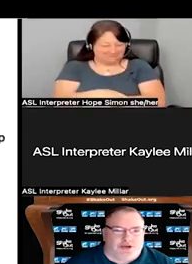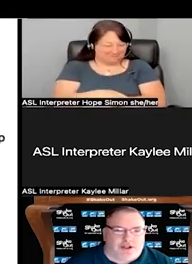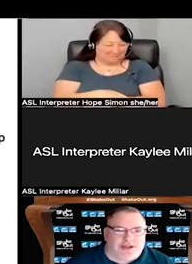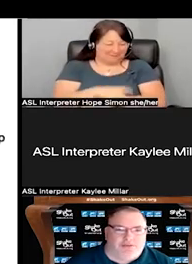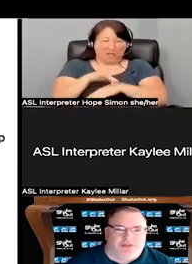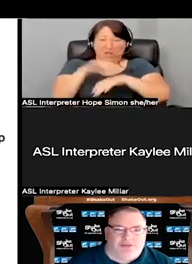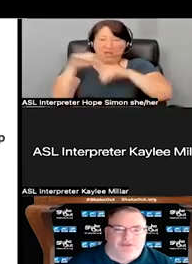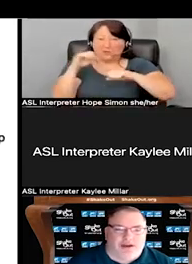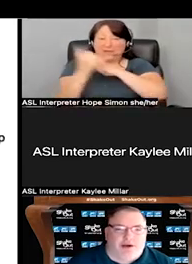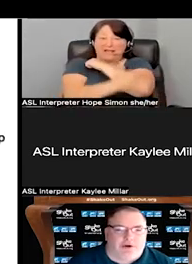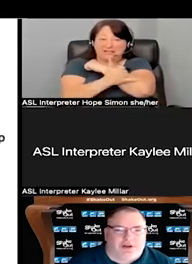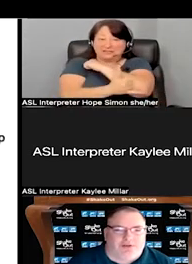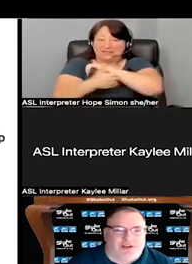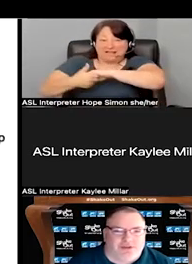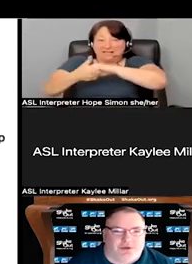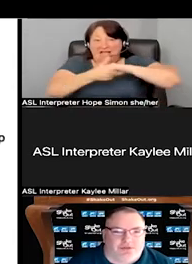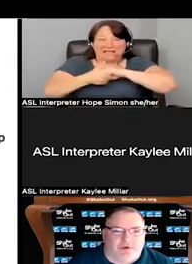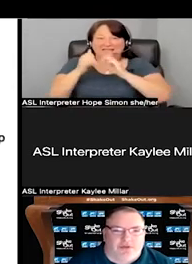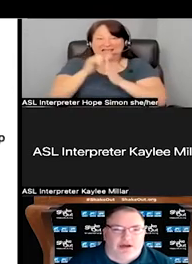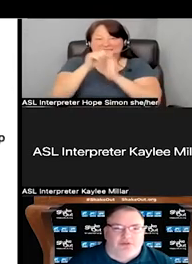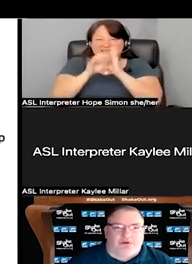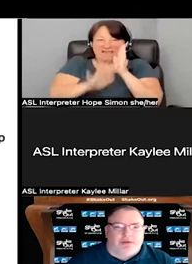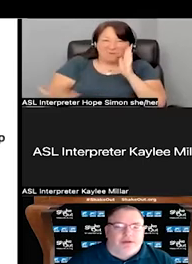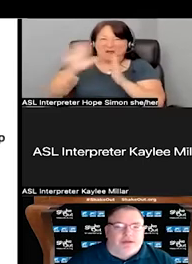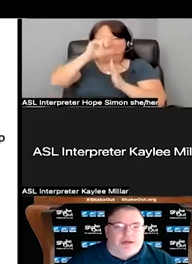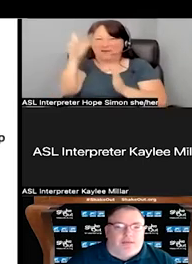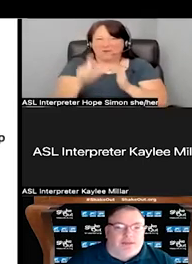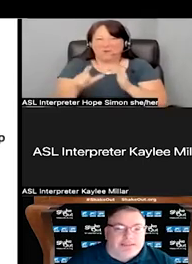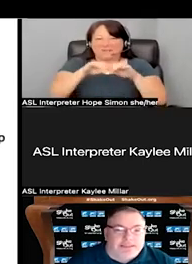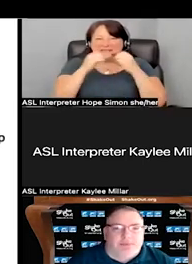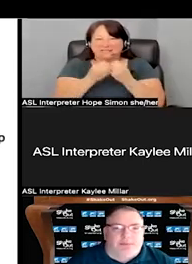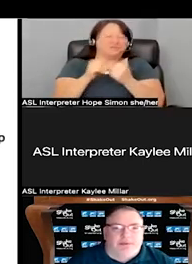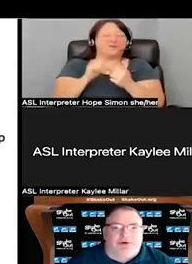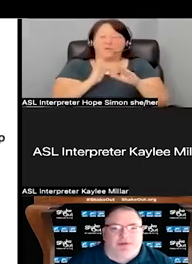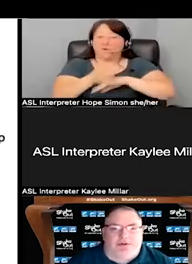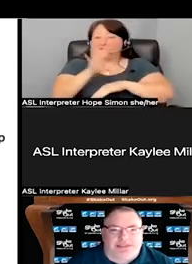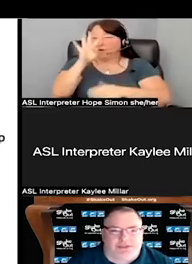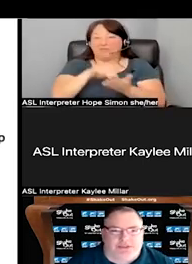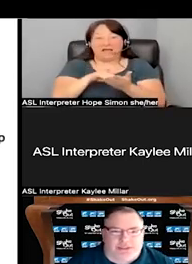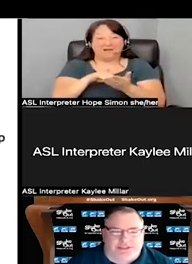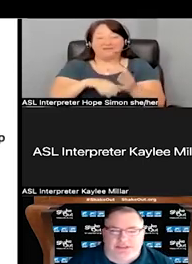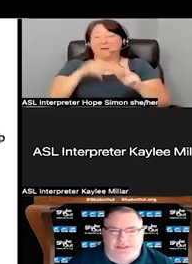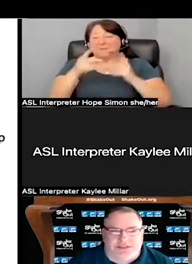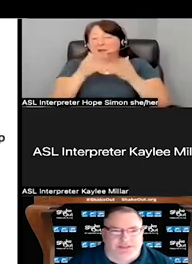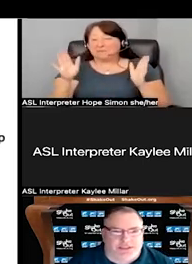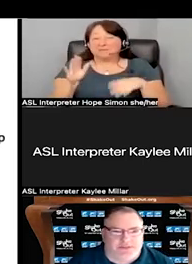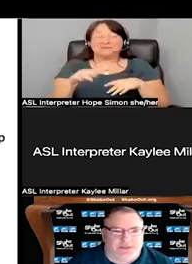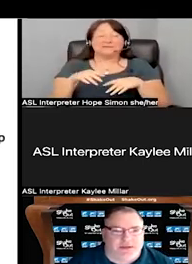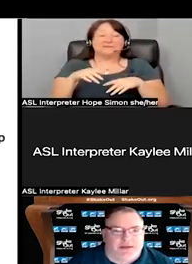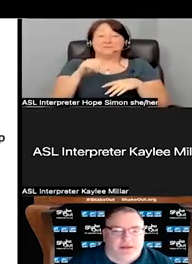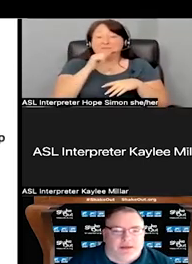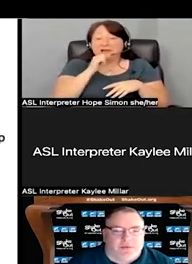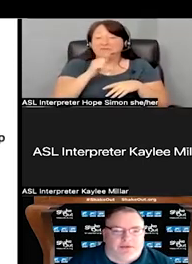Earthquake Country Alliance is a statewide organization with 4,000 or plus public-private grassroots leaders such as